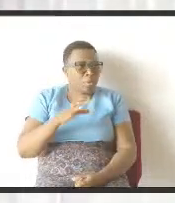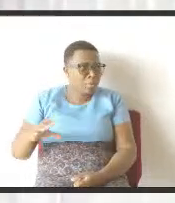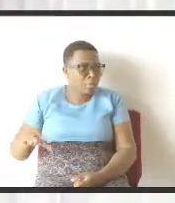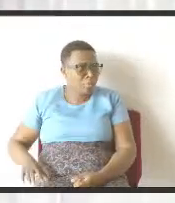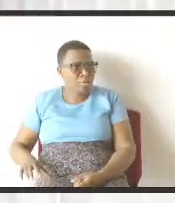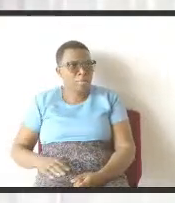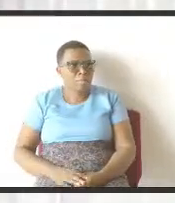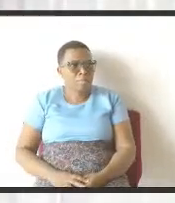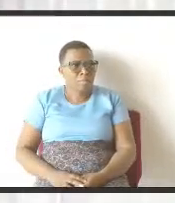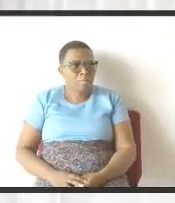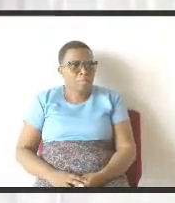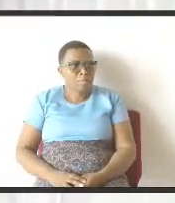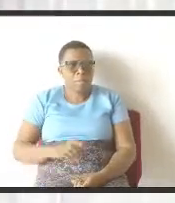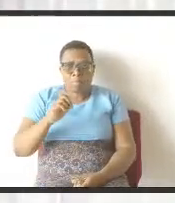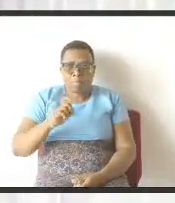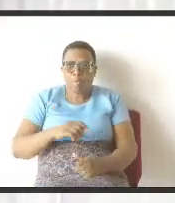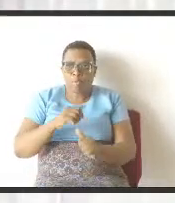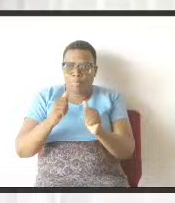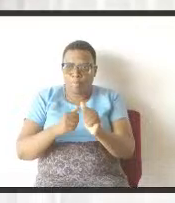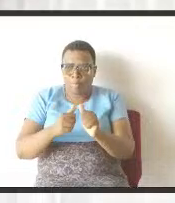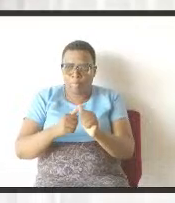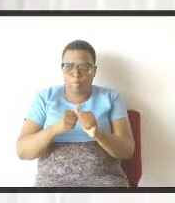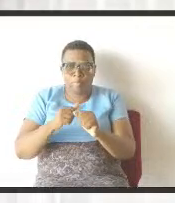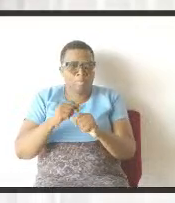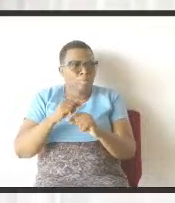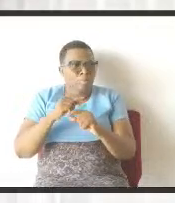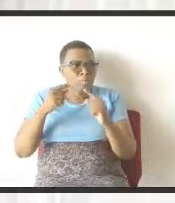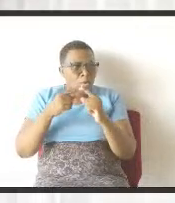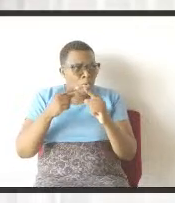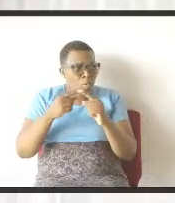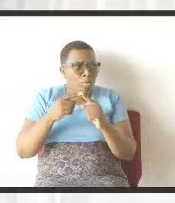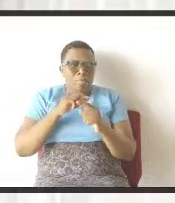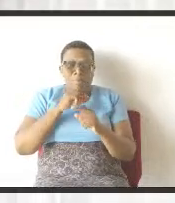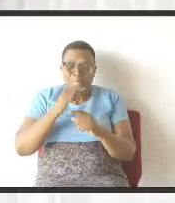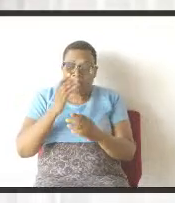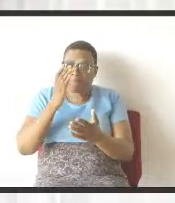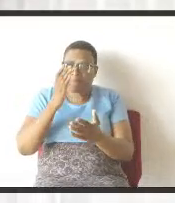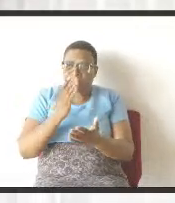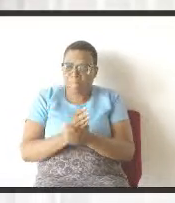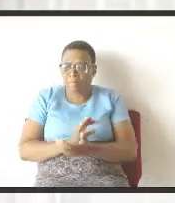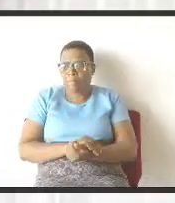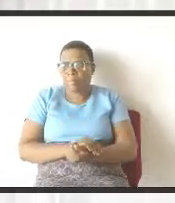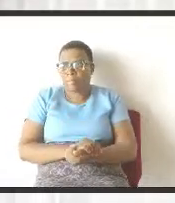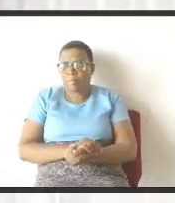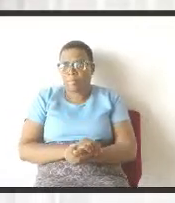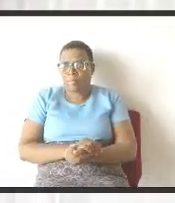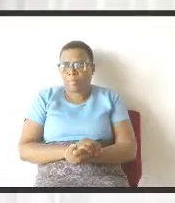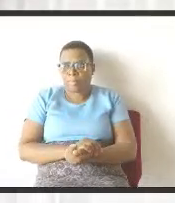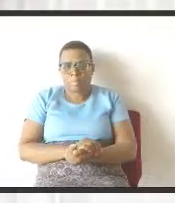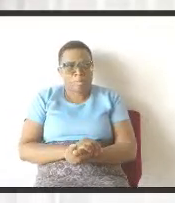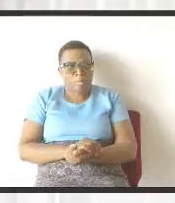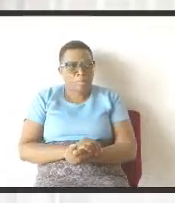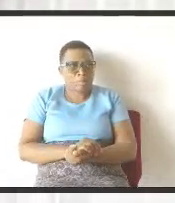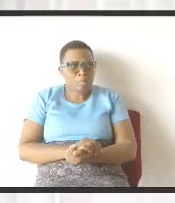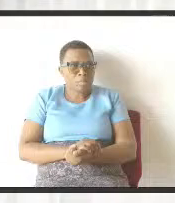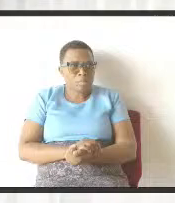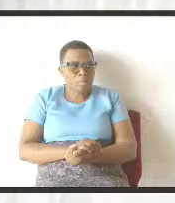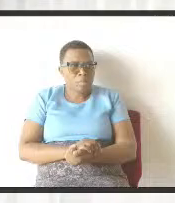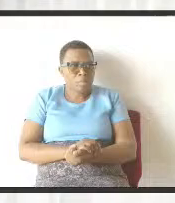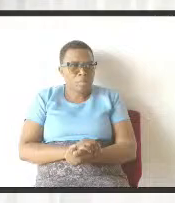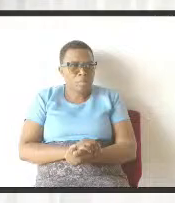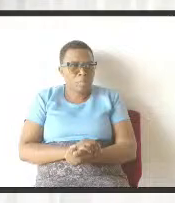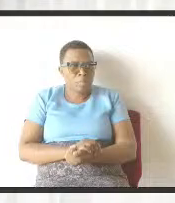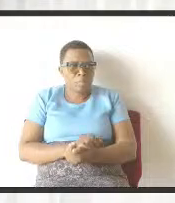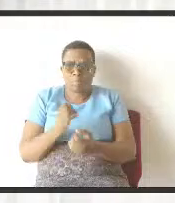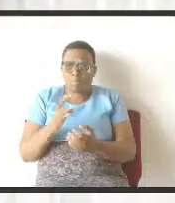We have to pursue those goals relentlessly. Same principle carries over in the Christian life.